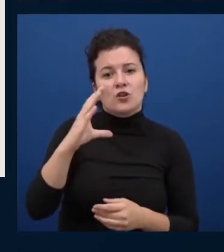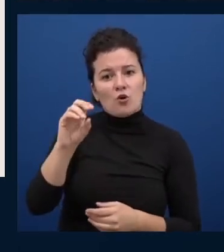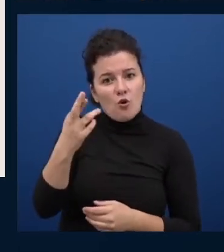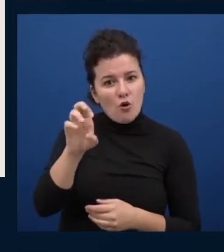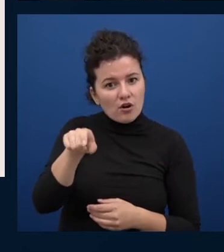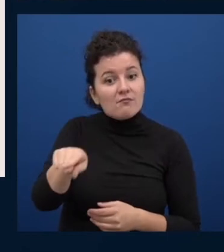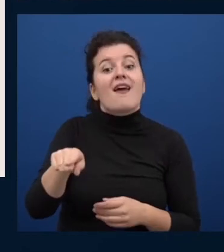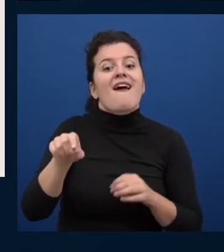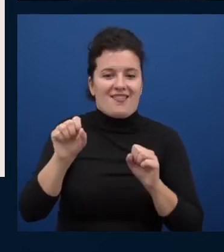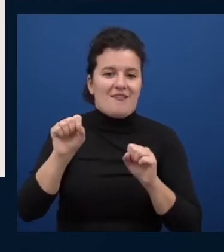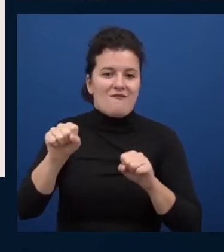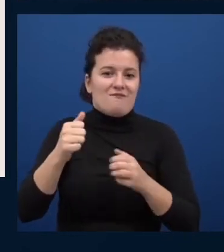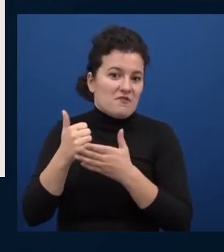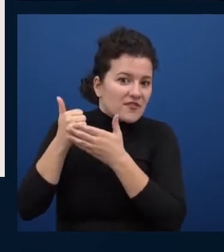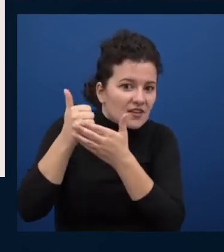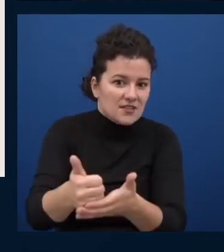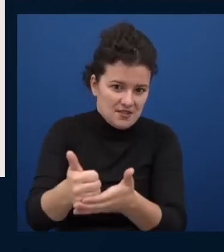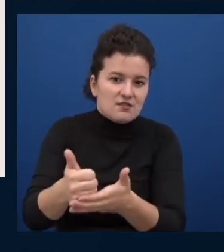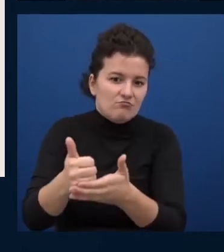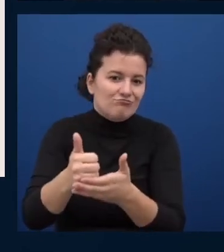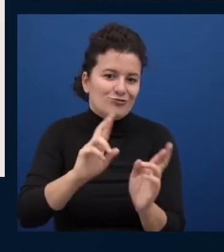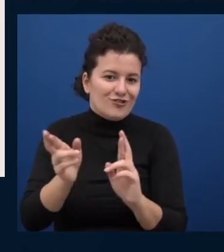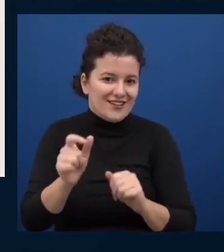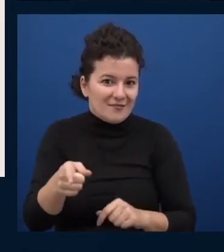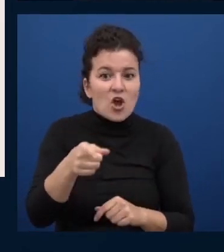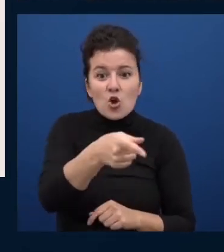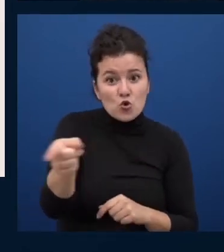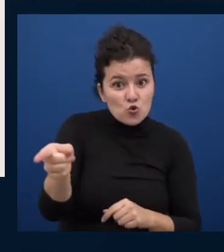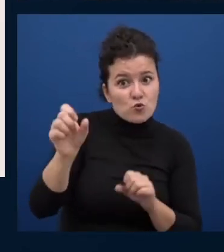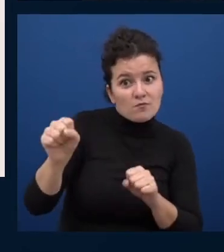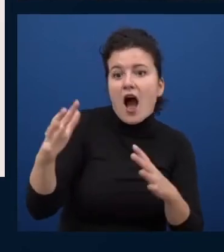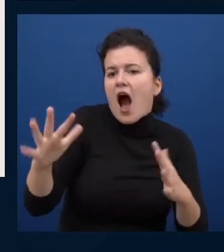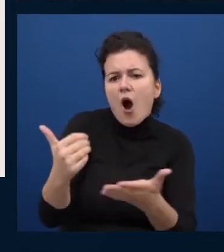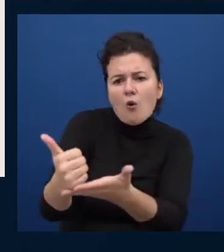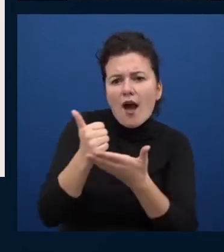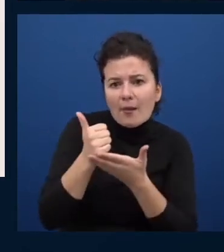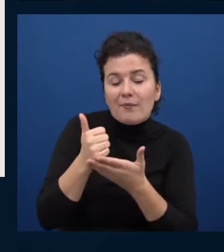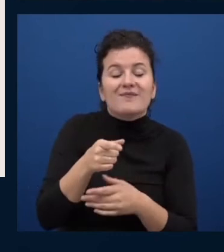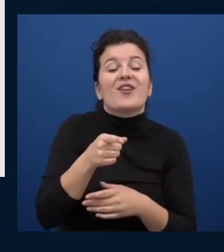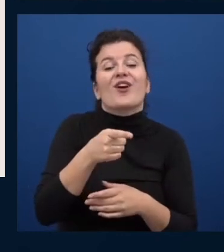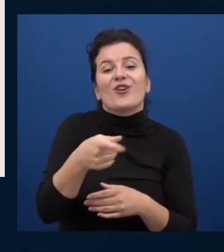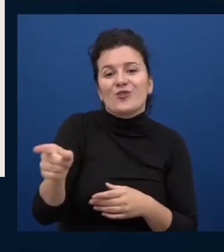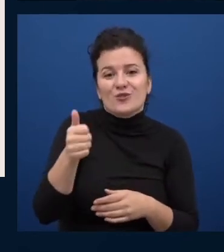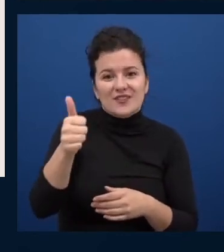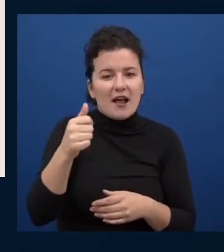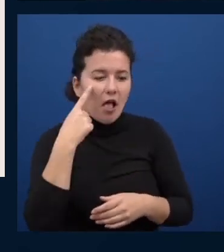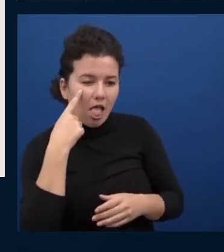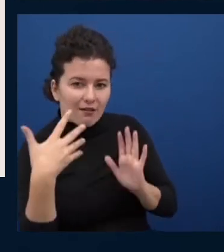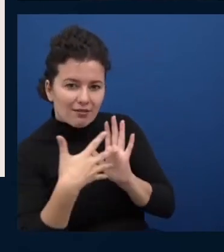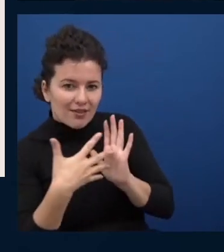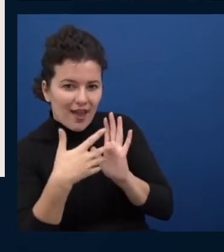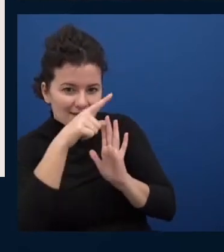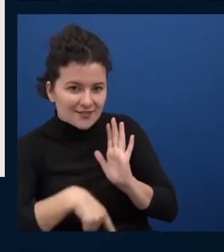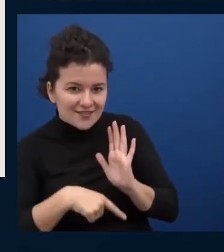you. One of the ways you can test or you can help is by testing the current alpha releases and report any